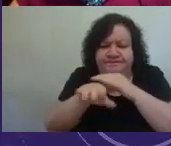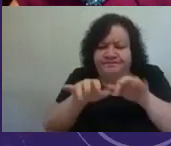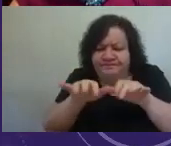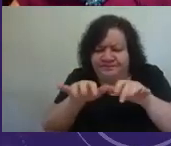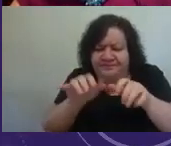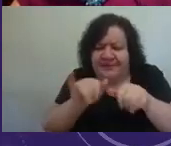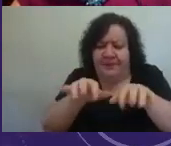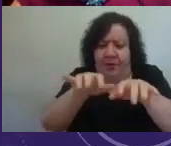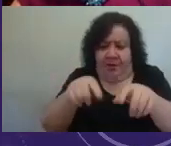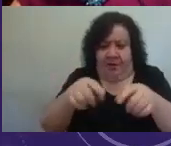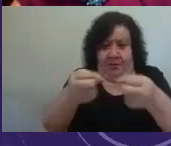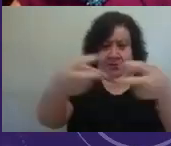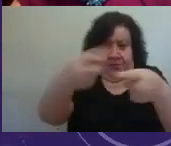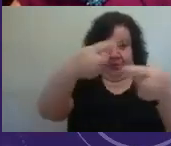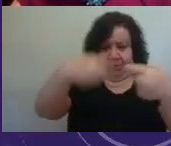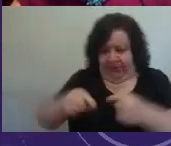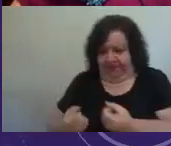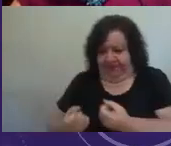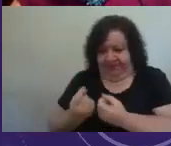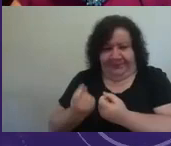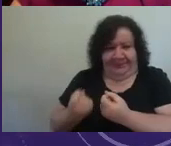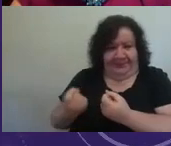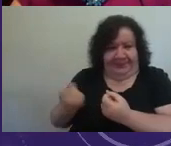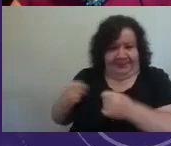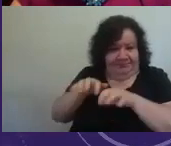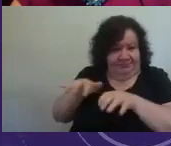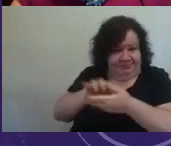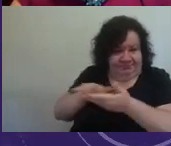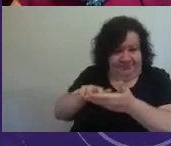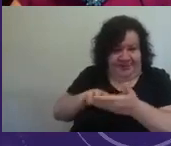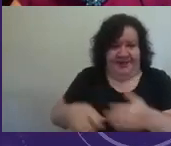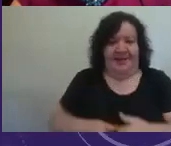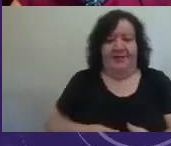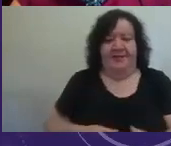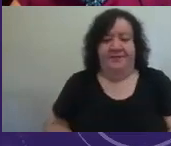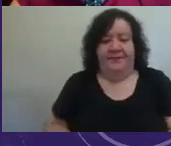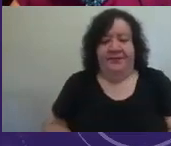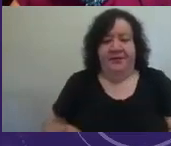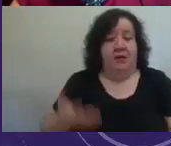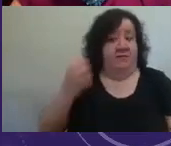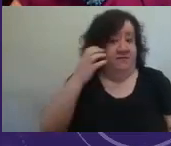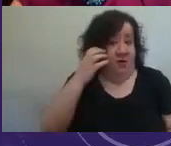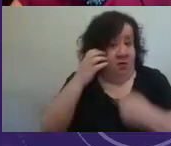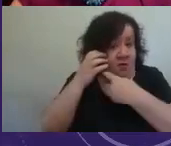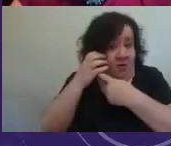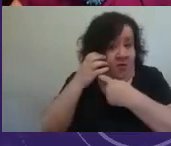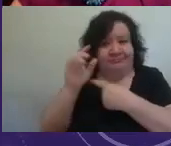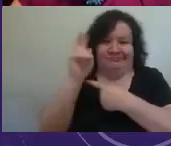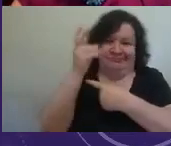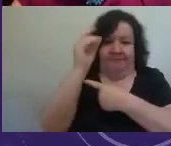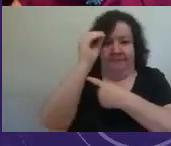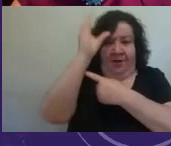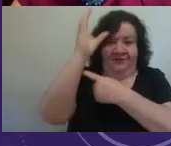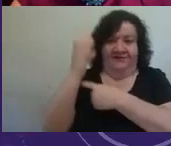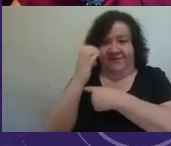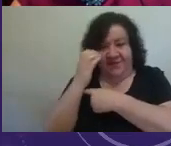smartphones. So I highly recommend looking at some of those accessibility features that are in your smartphone. There are a number